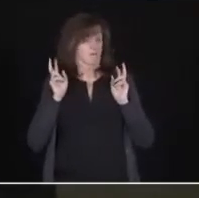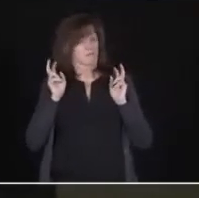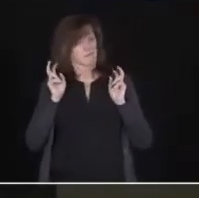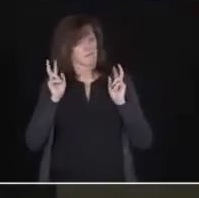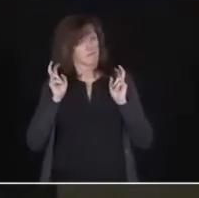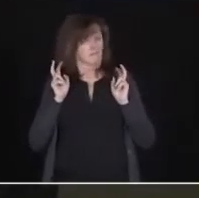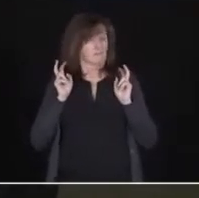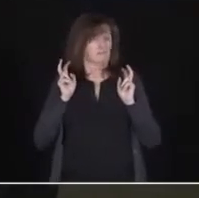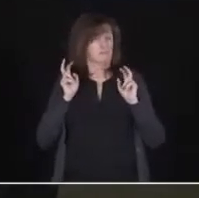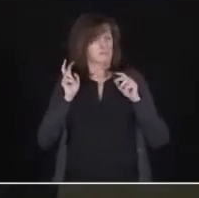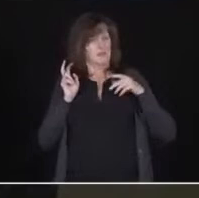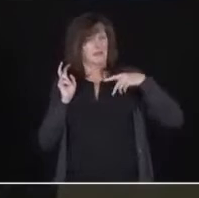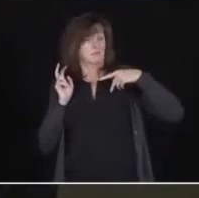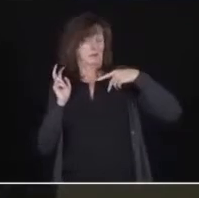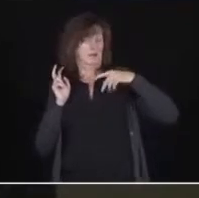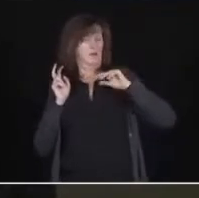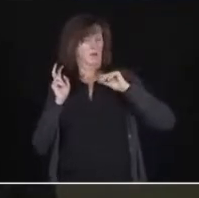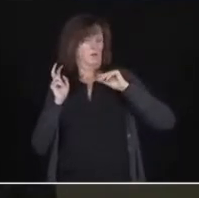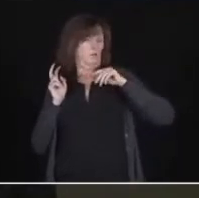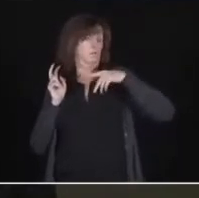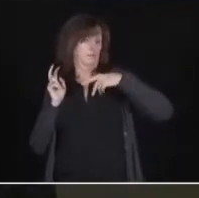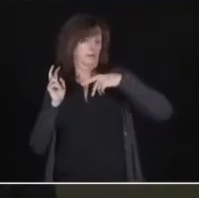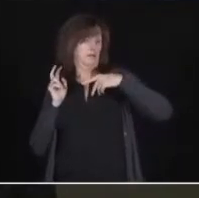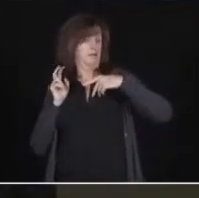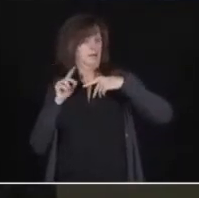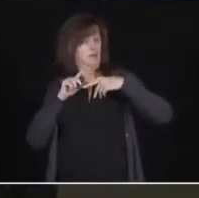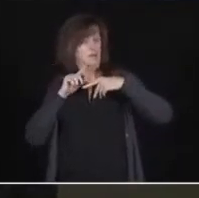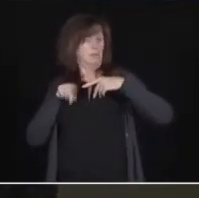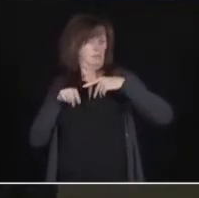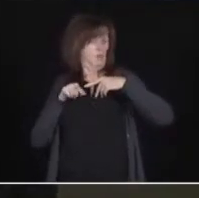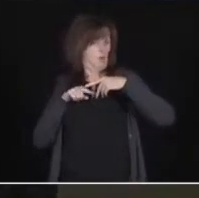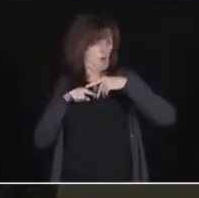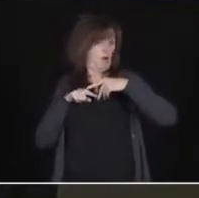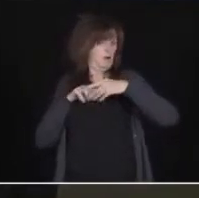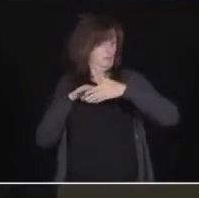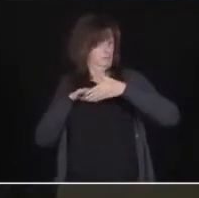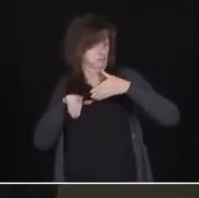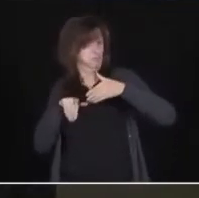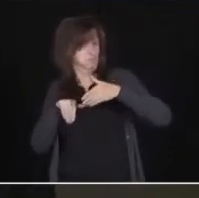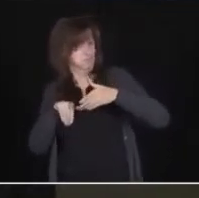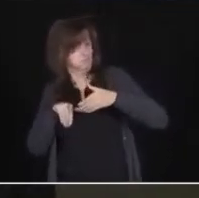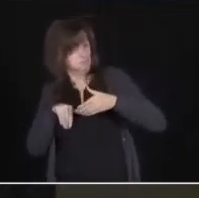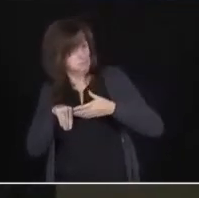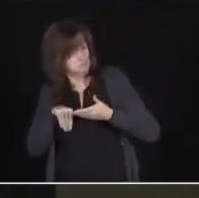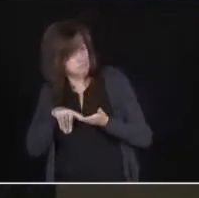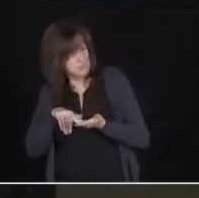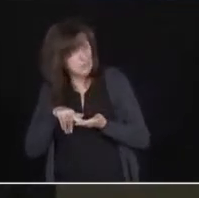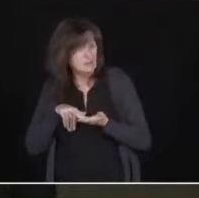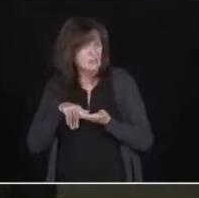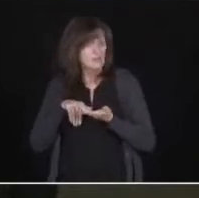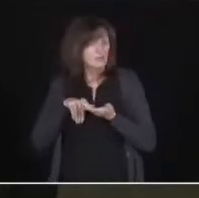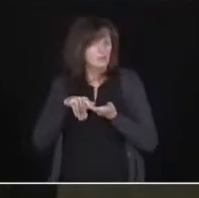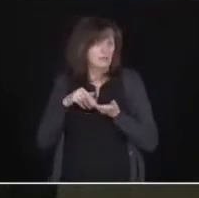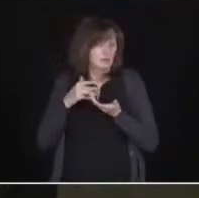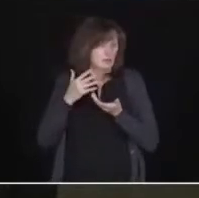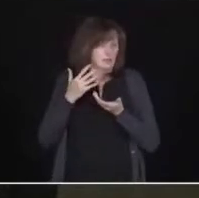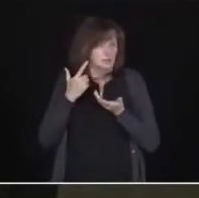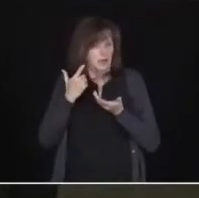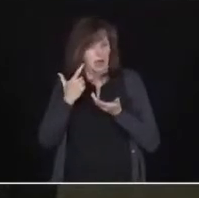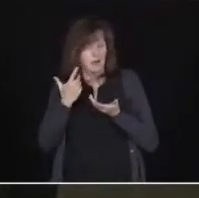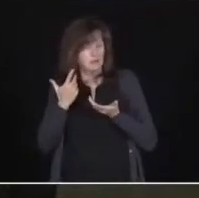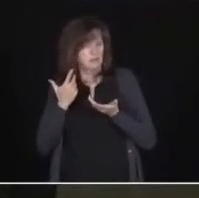measuring each of these cities. And we saw actually in Ottawa, we saw it go down a little bit. So that's good as well.